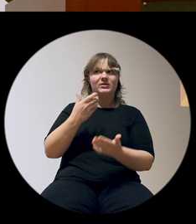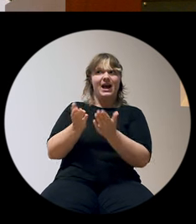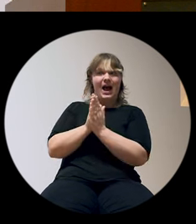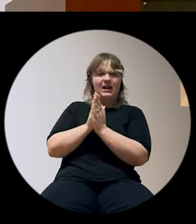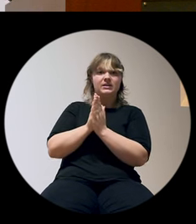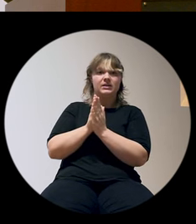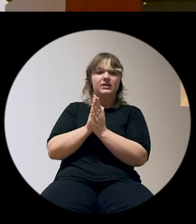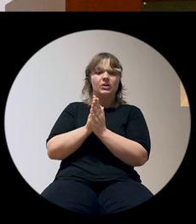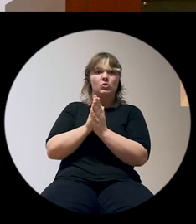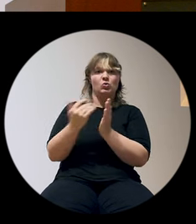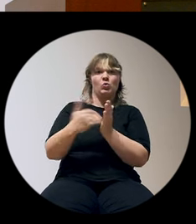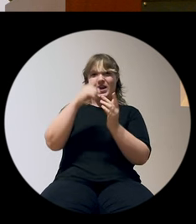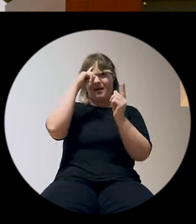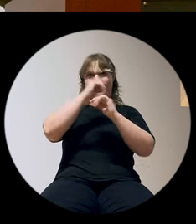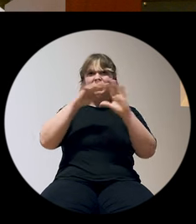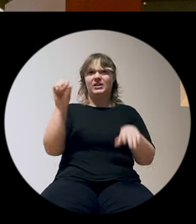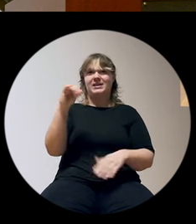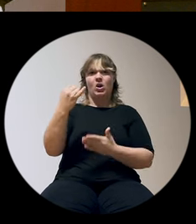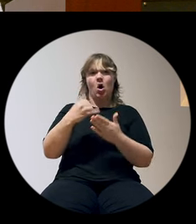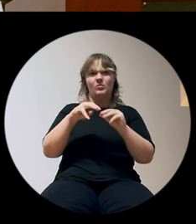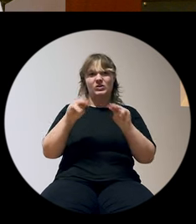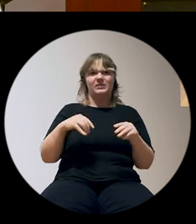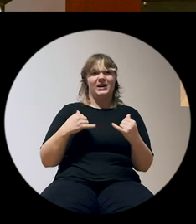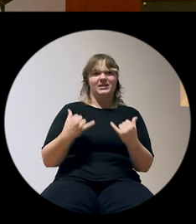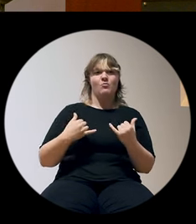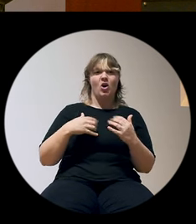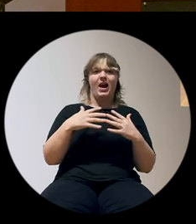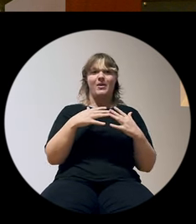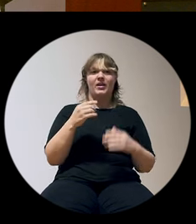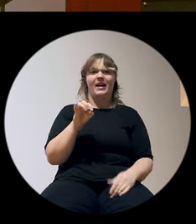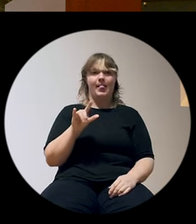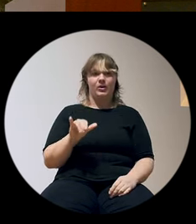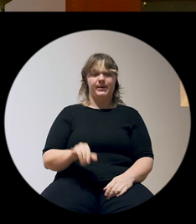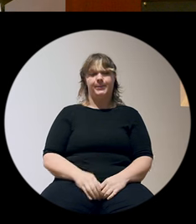to reimagine the Seattle Art Museum's contemporary American galleries.